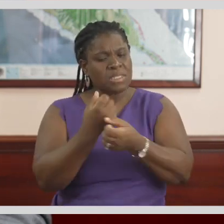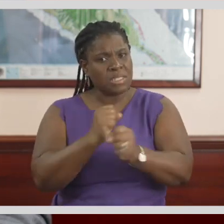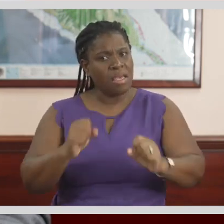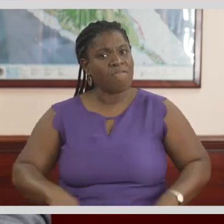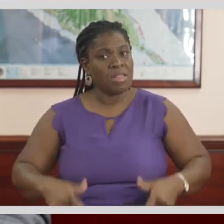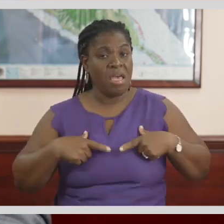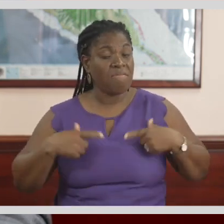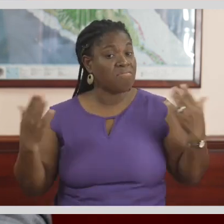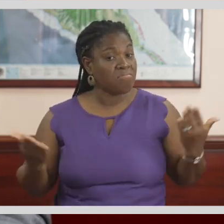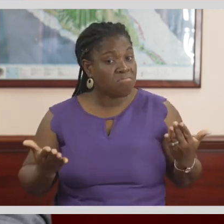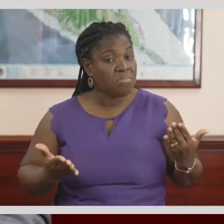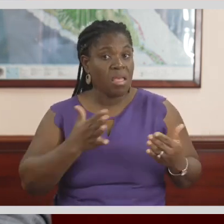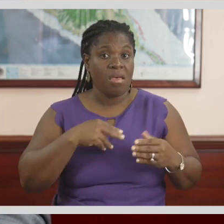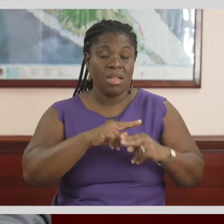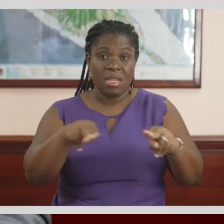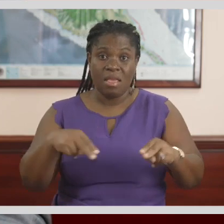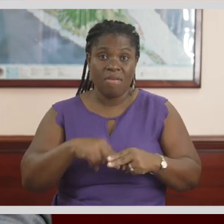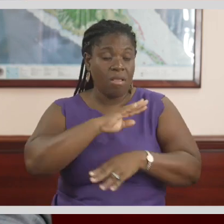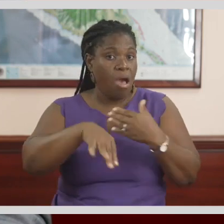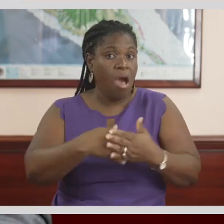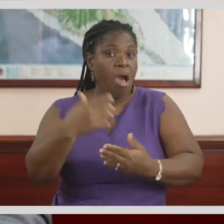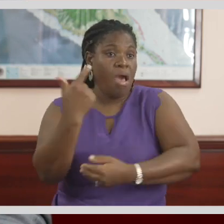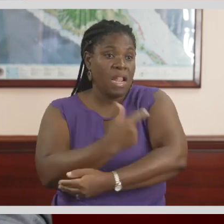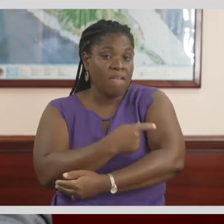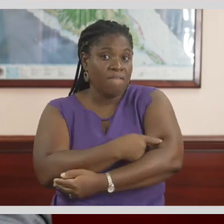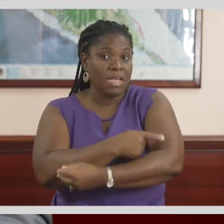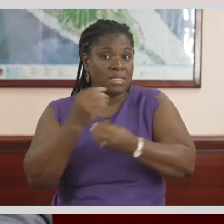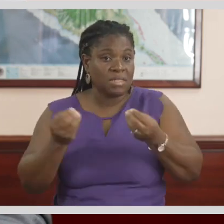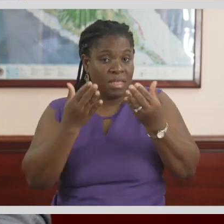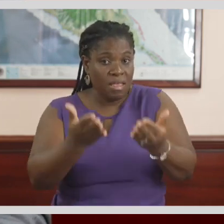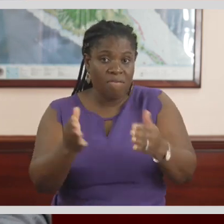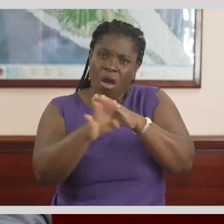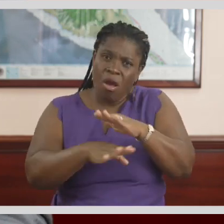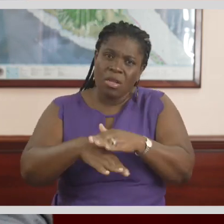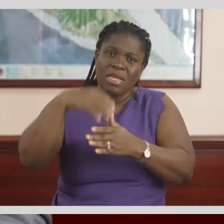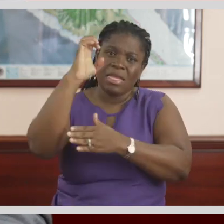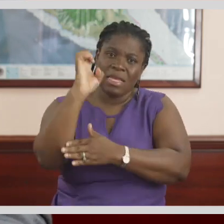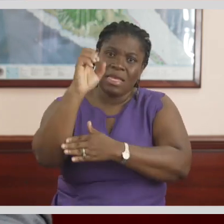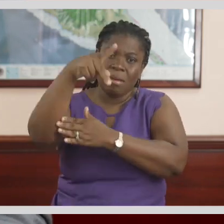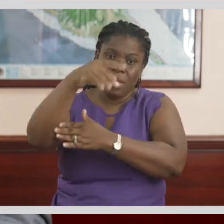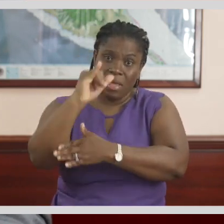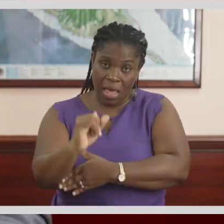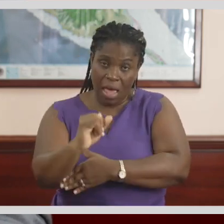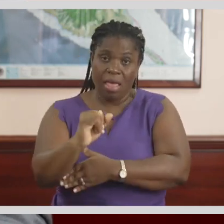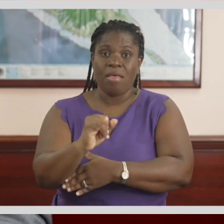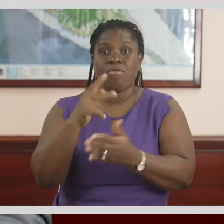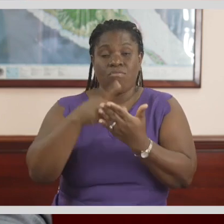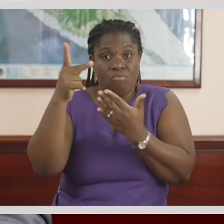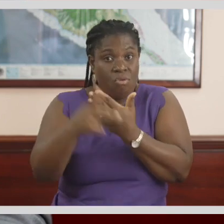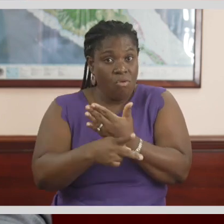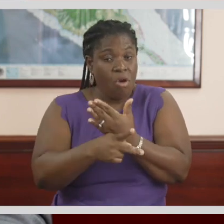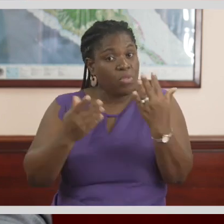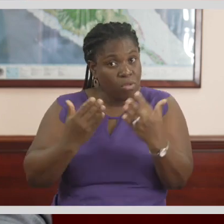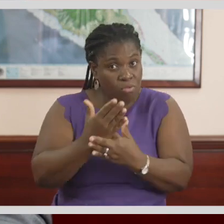Kitts and Nevis, all vaccines offered under the National EPI program have been procured through Pan American